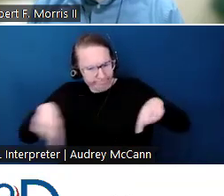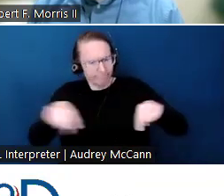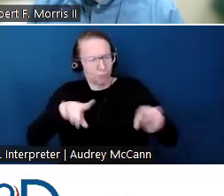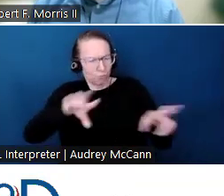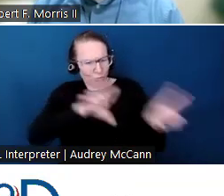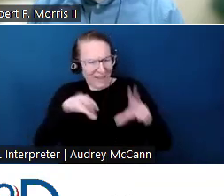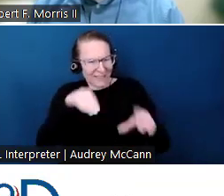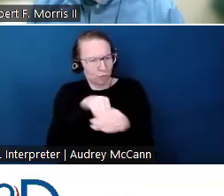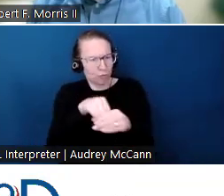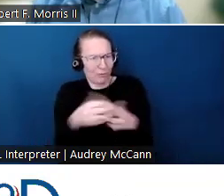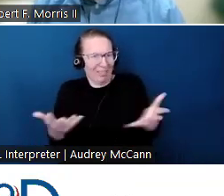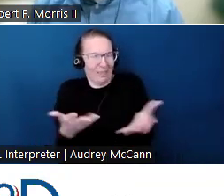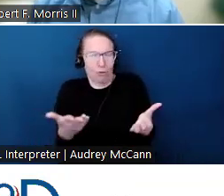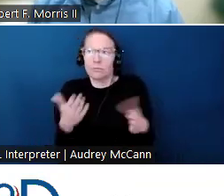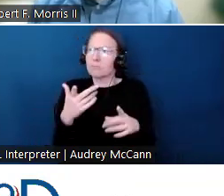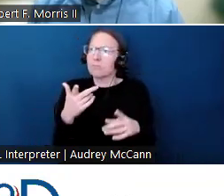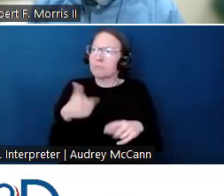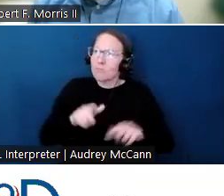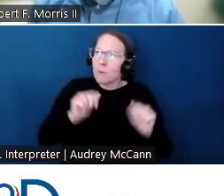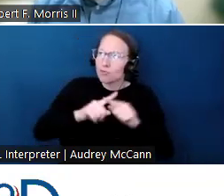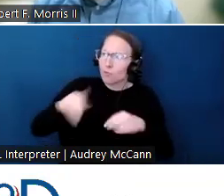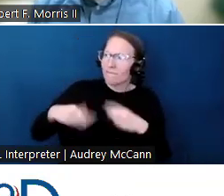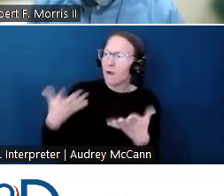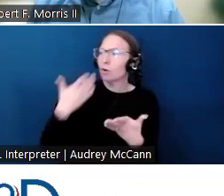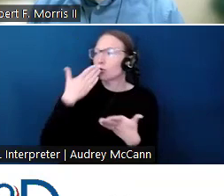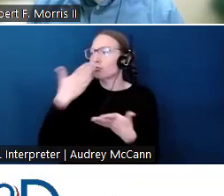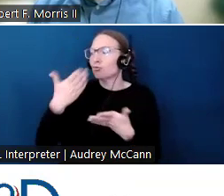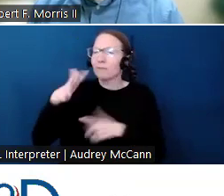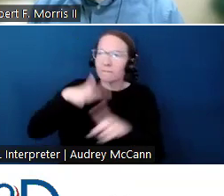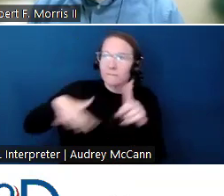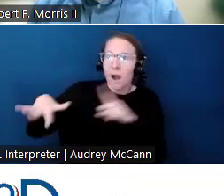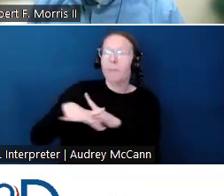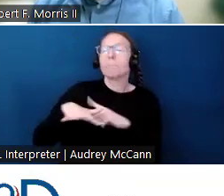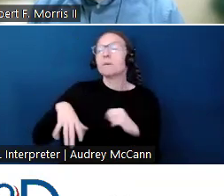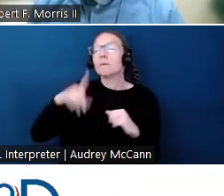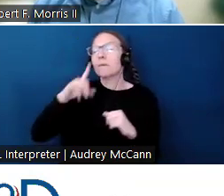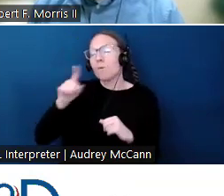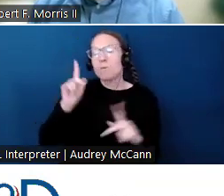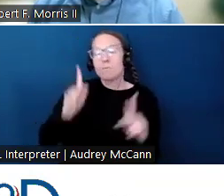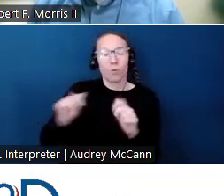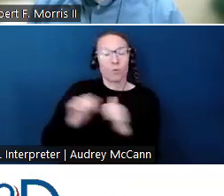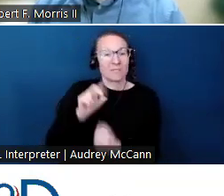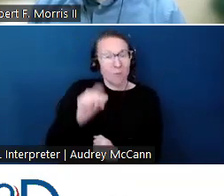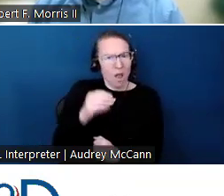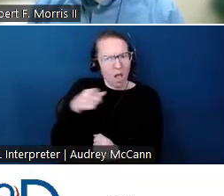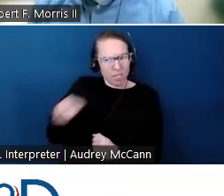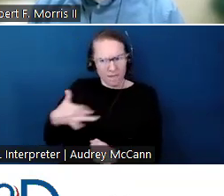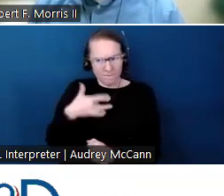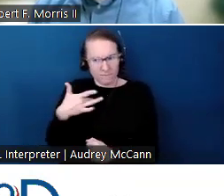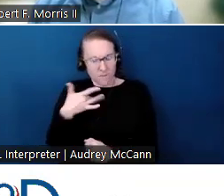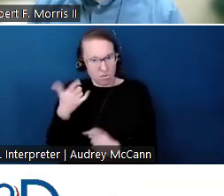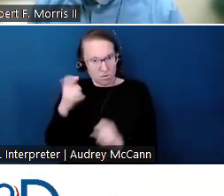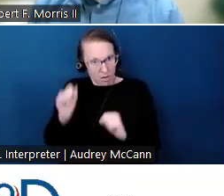an environment that's conducive to people coming in and feeling comfortable and disclosing the fact that they may have some barriers